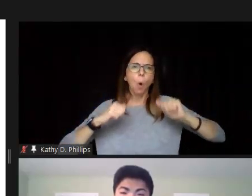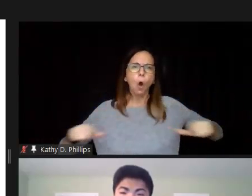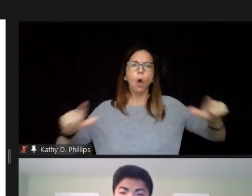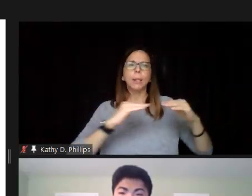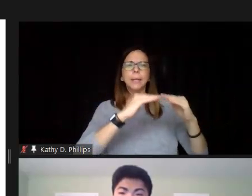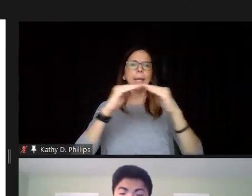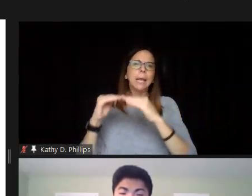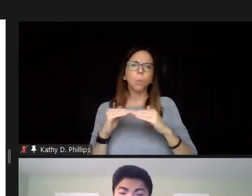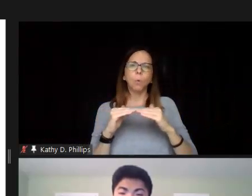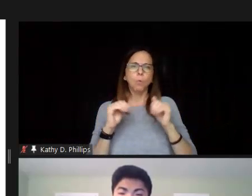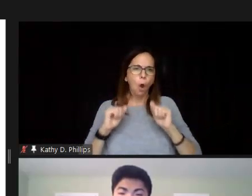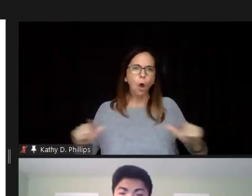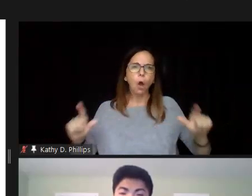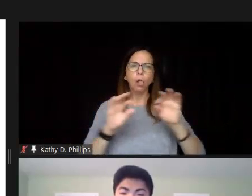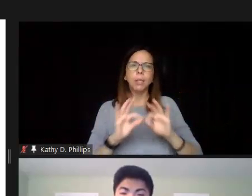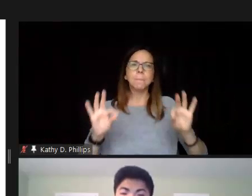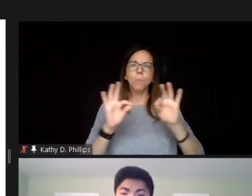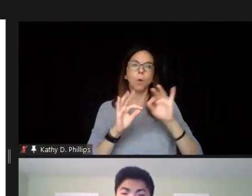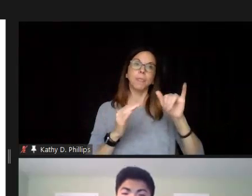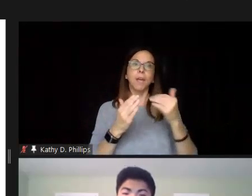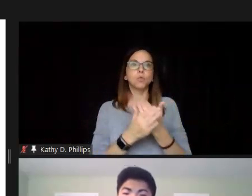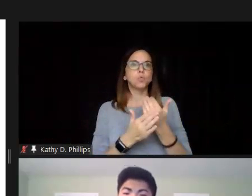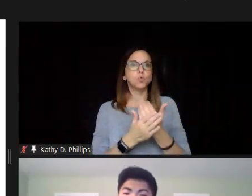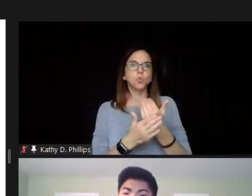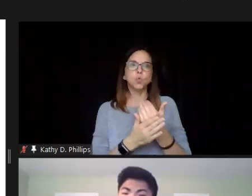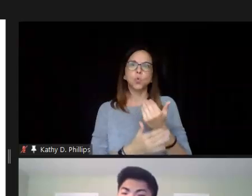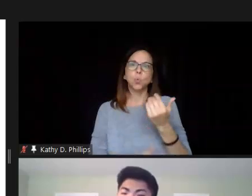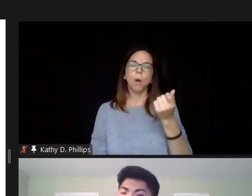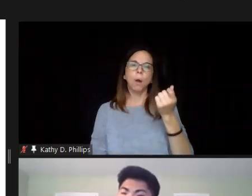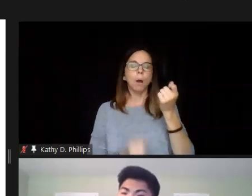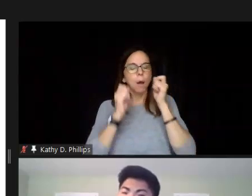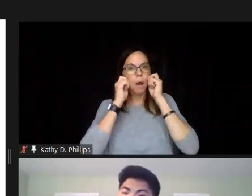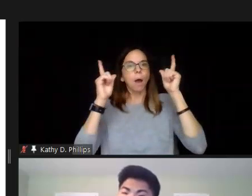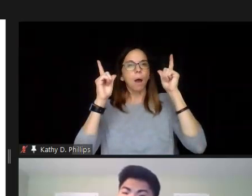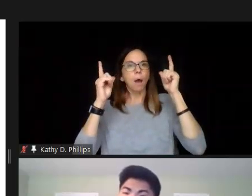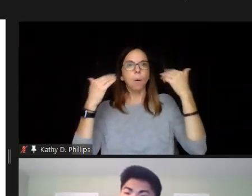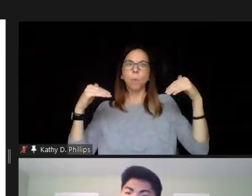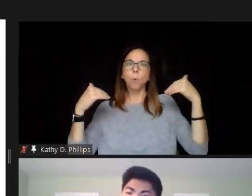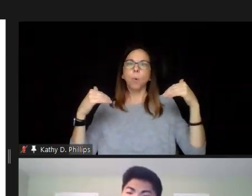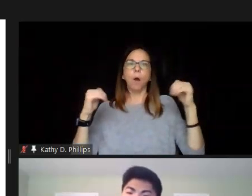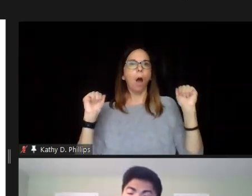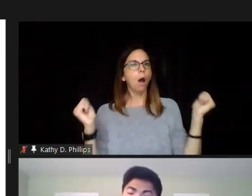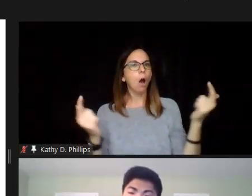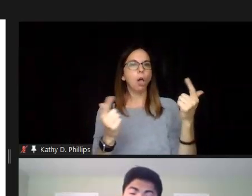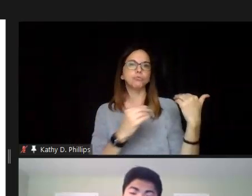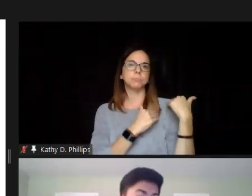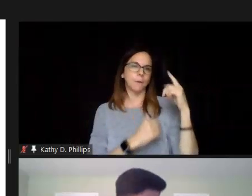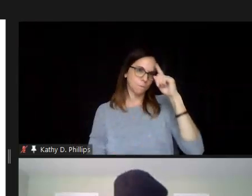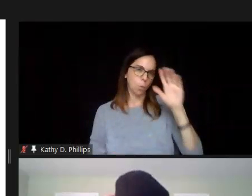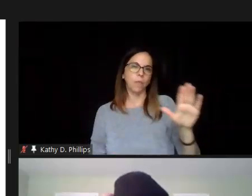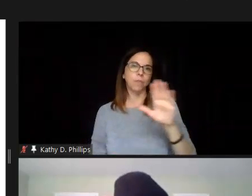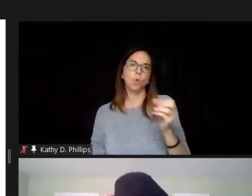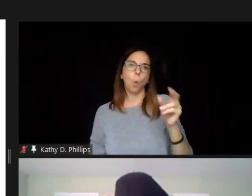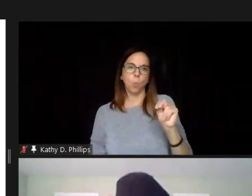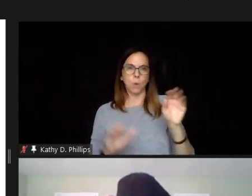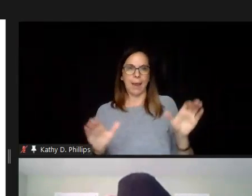seeing this awakening, this new sense that everybody is accountable for their actions,